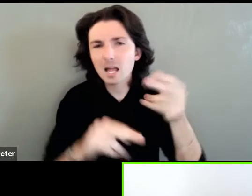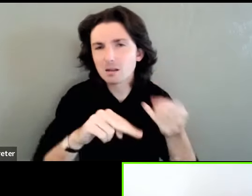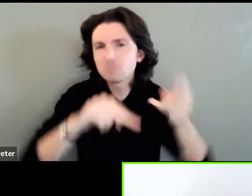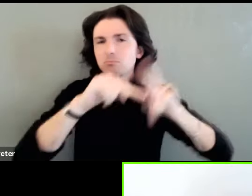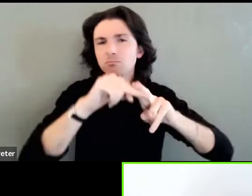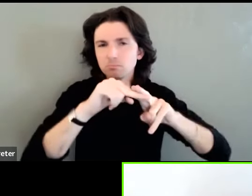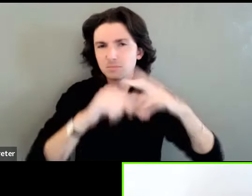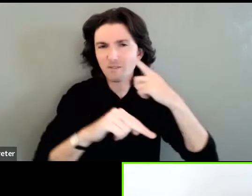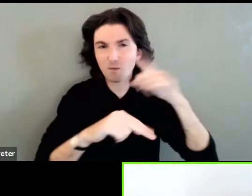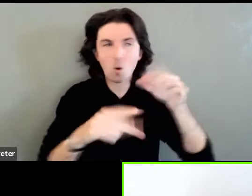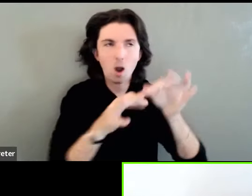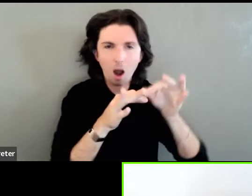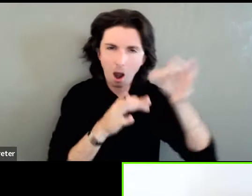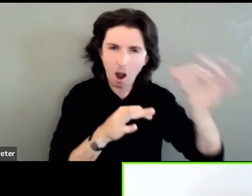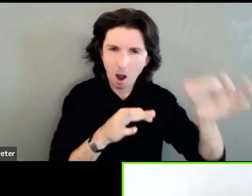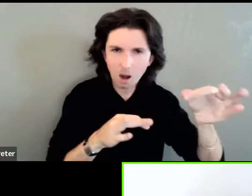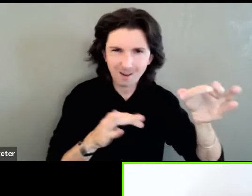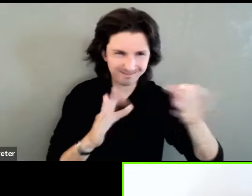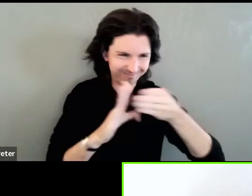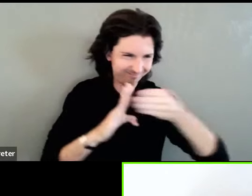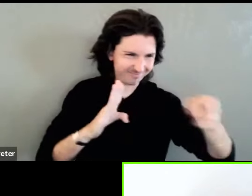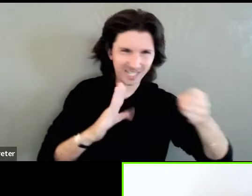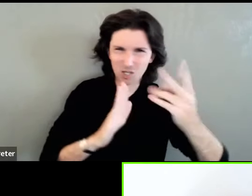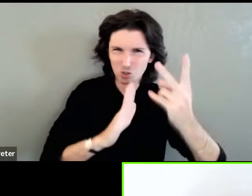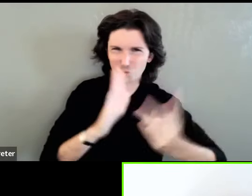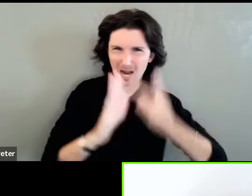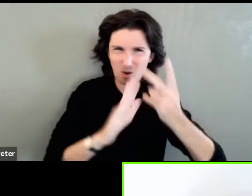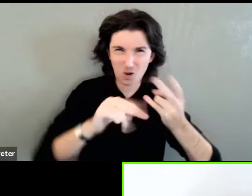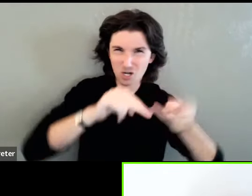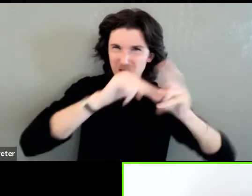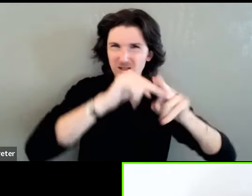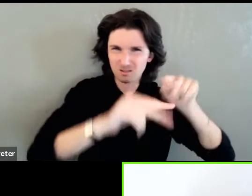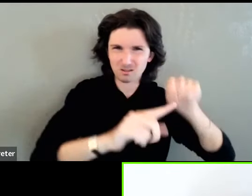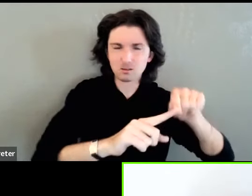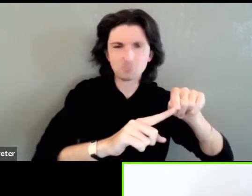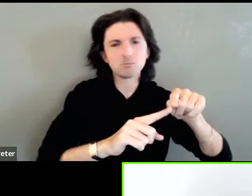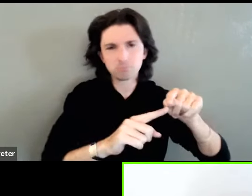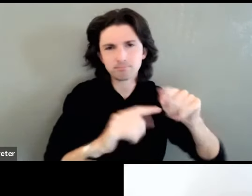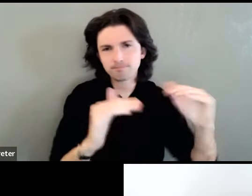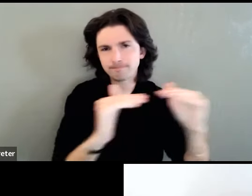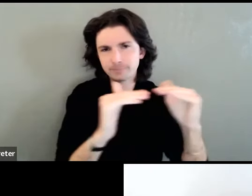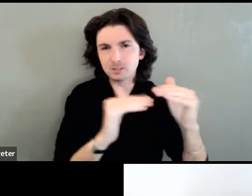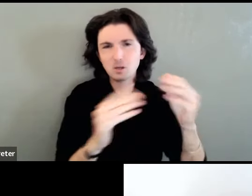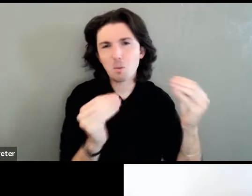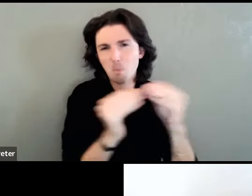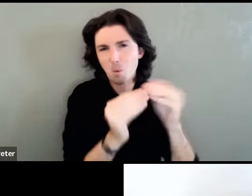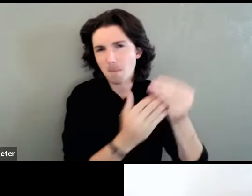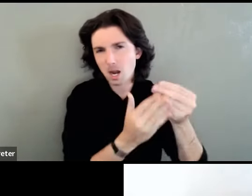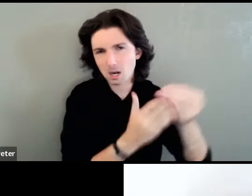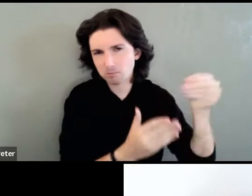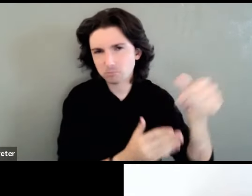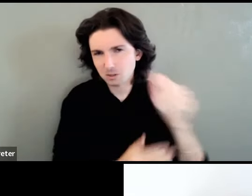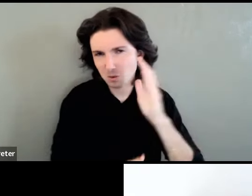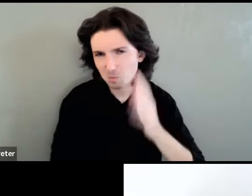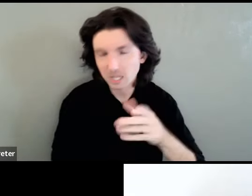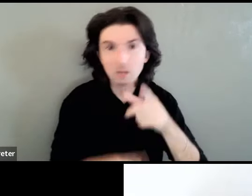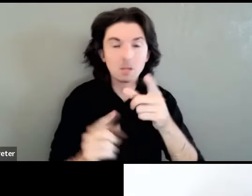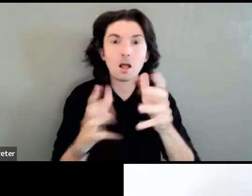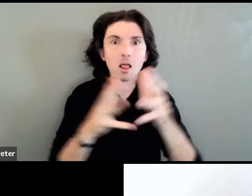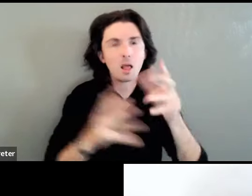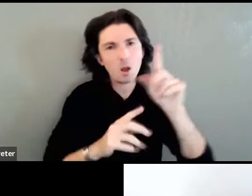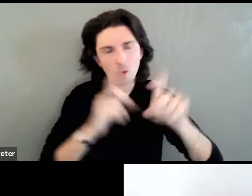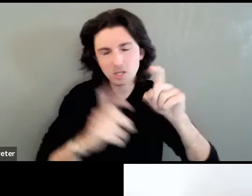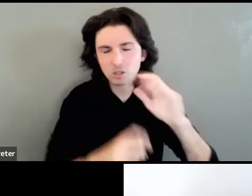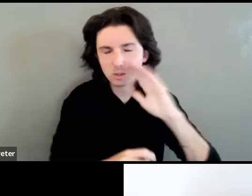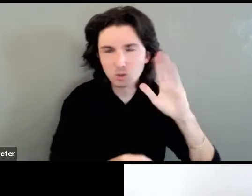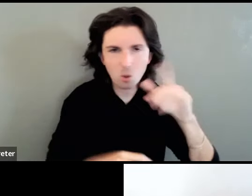you in advance for everyone's patience as we go through the inquiries that we receive. Yeah, I think that's excellent, and